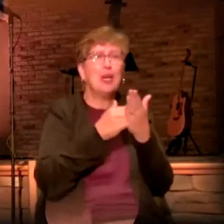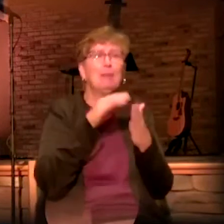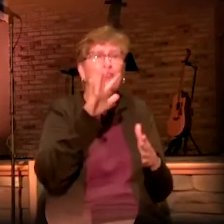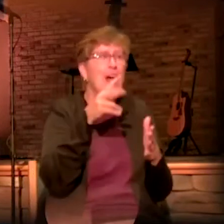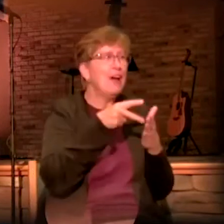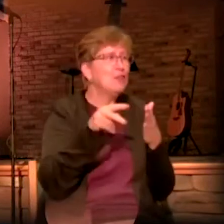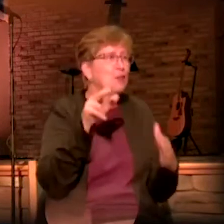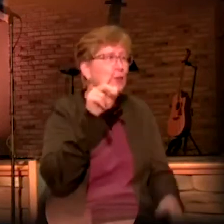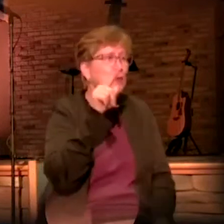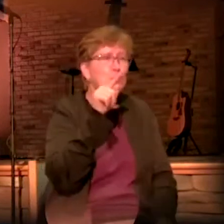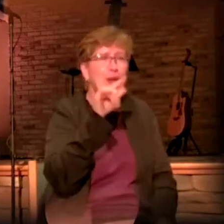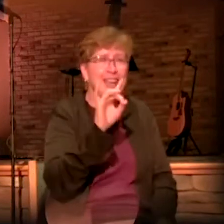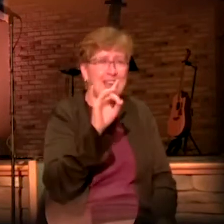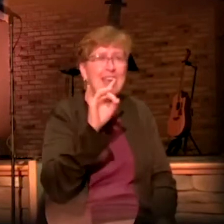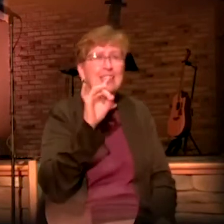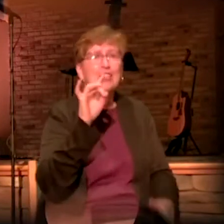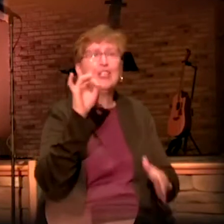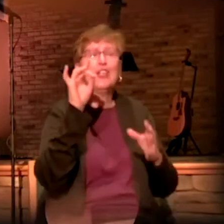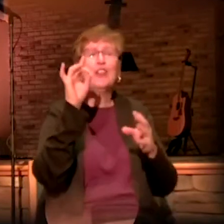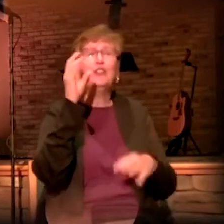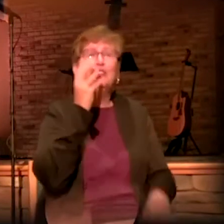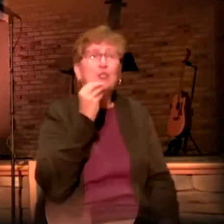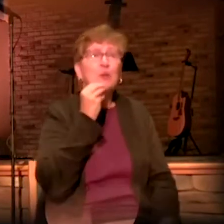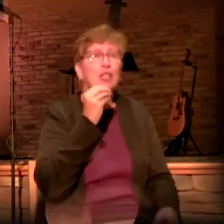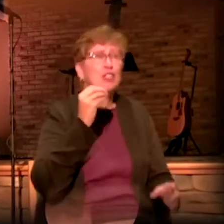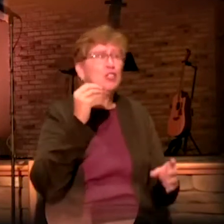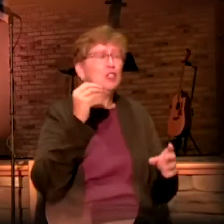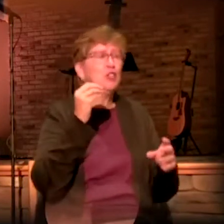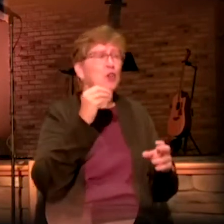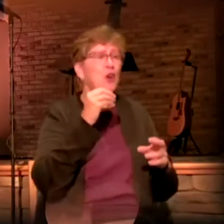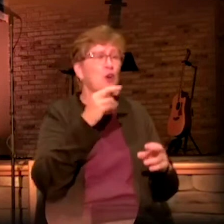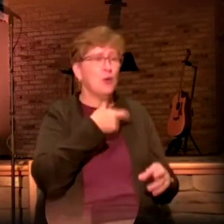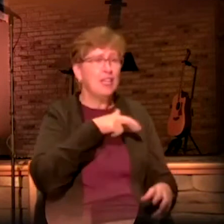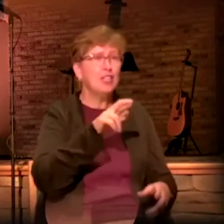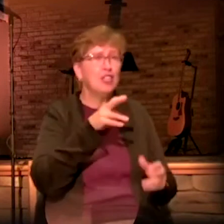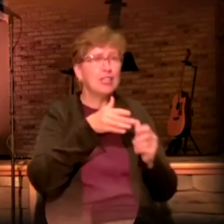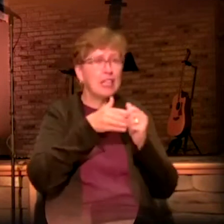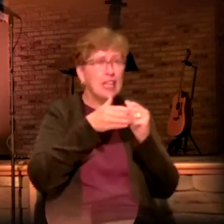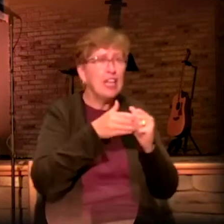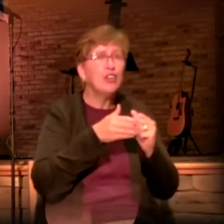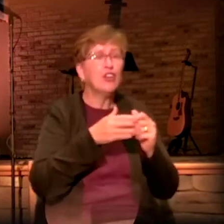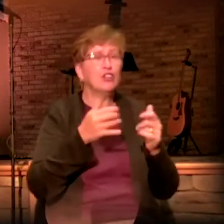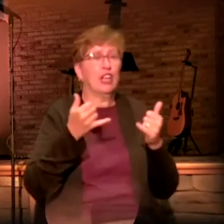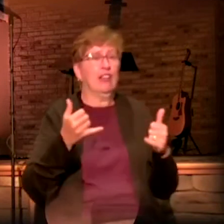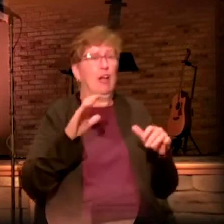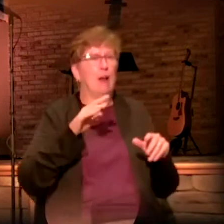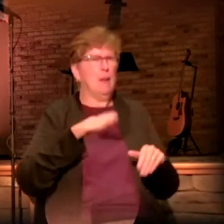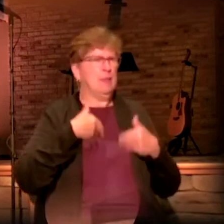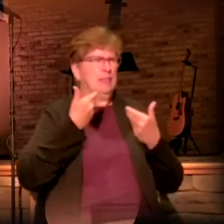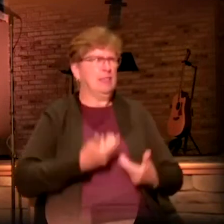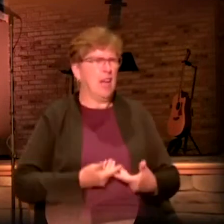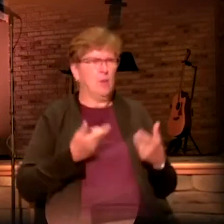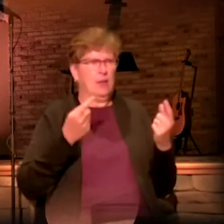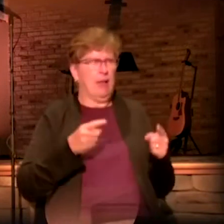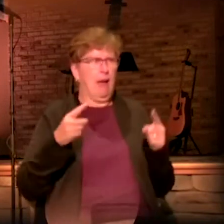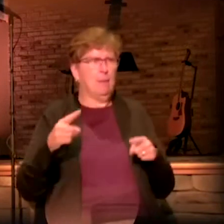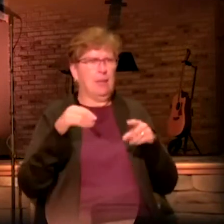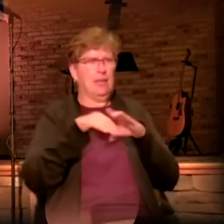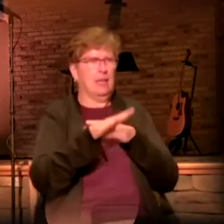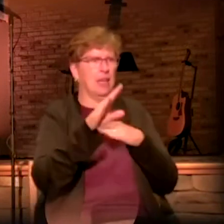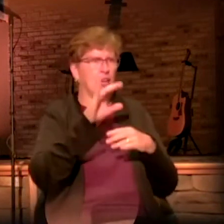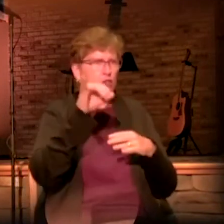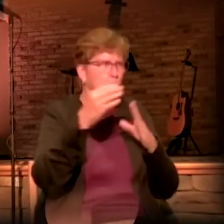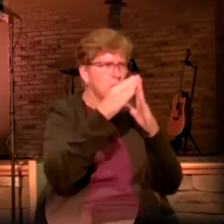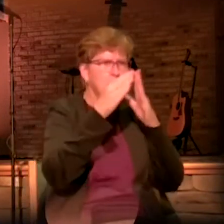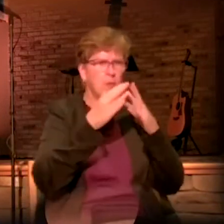28, the Jewish religious leaders, they're kind of upset as to what is going on in the city of Jerusalem with all these